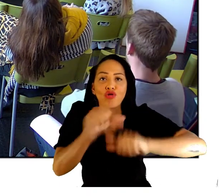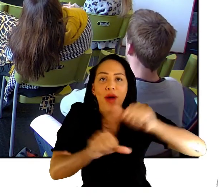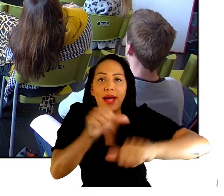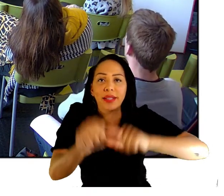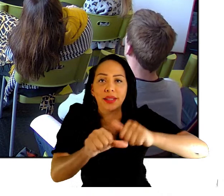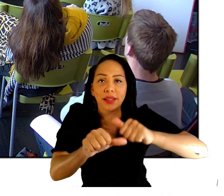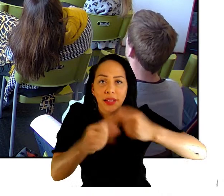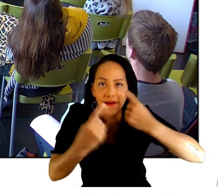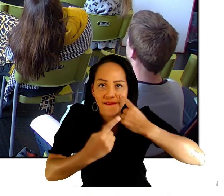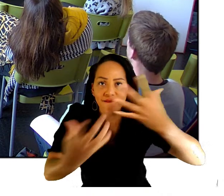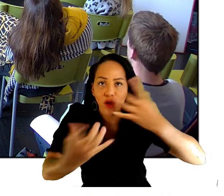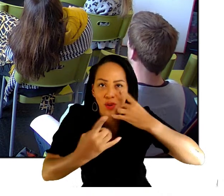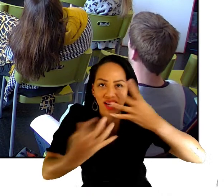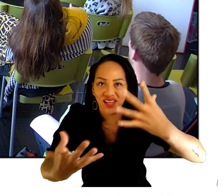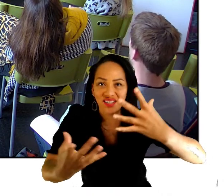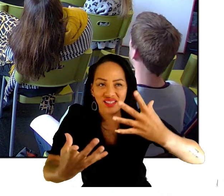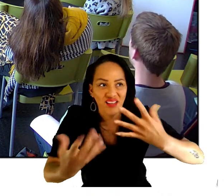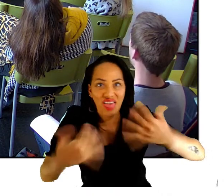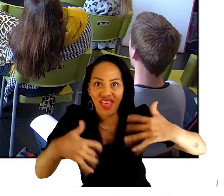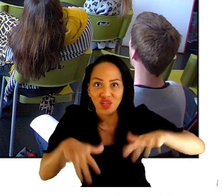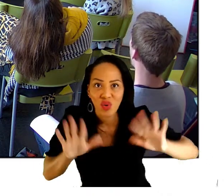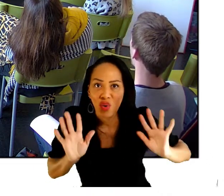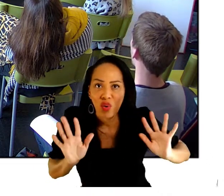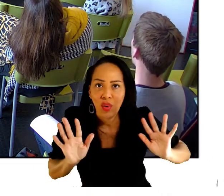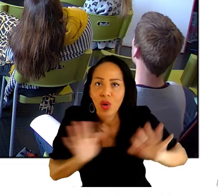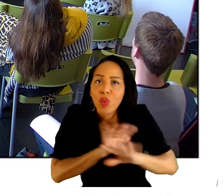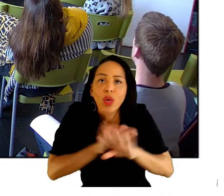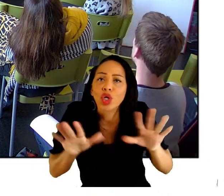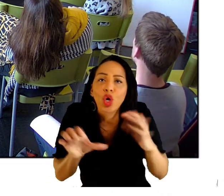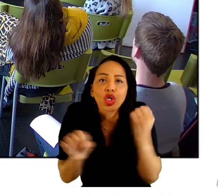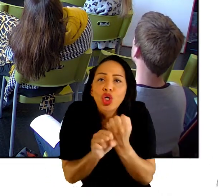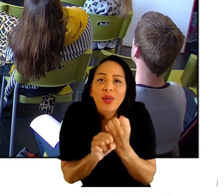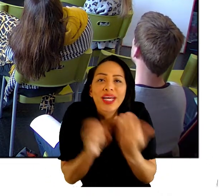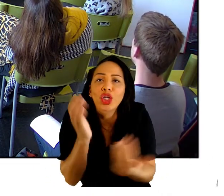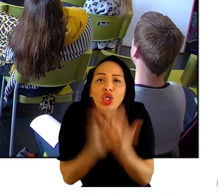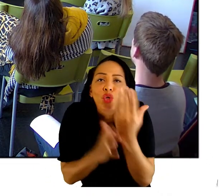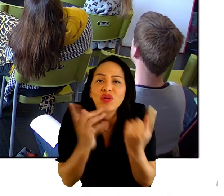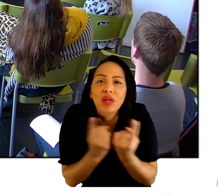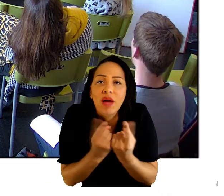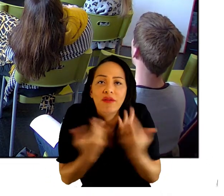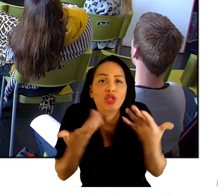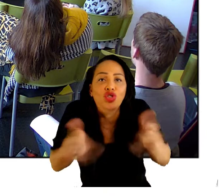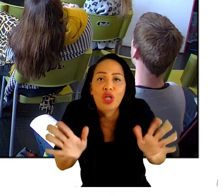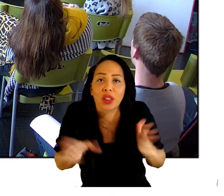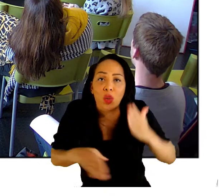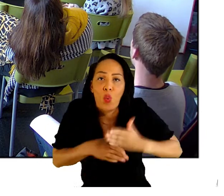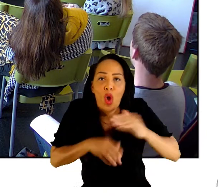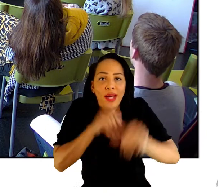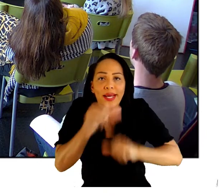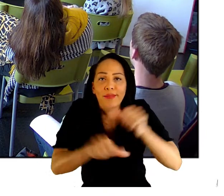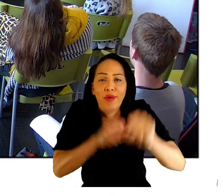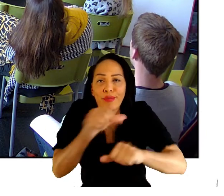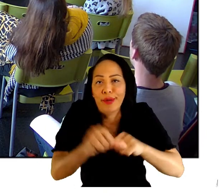We're not actually doing making any new stuff. Yeah.